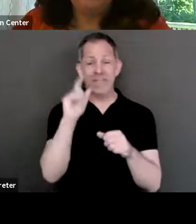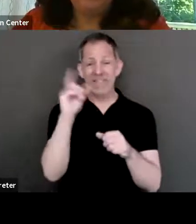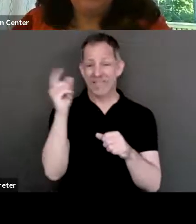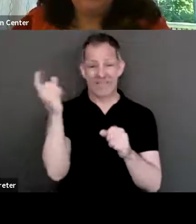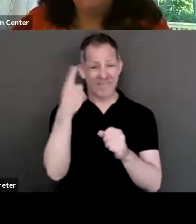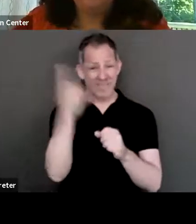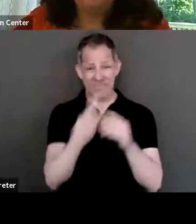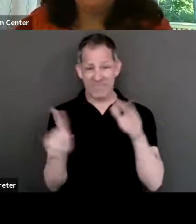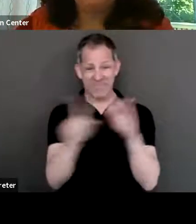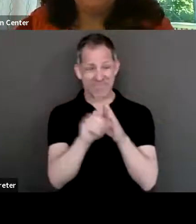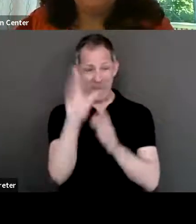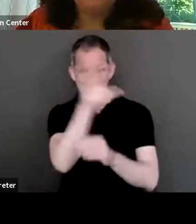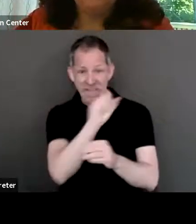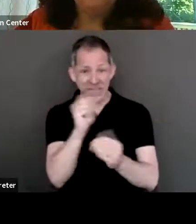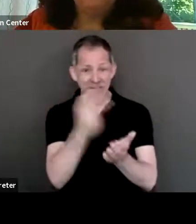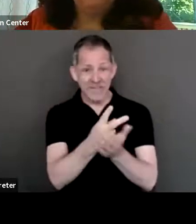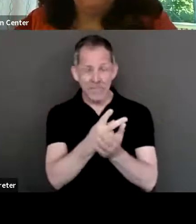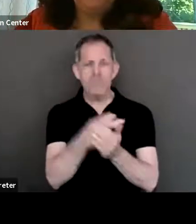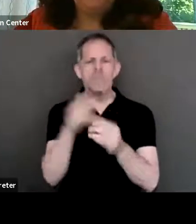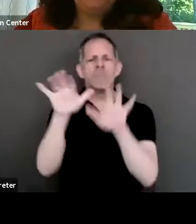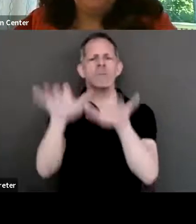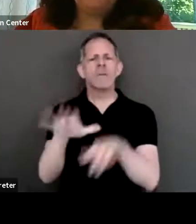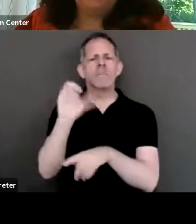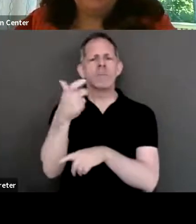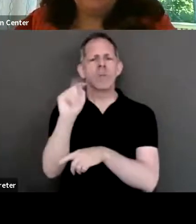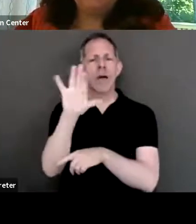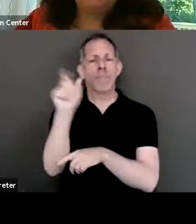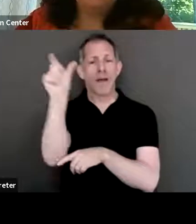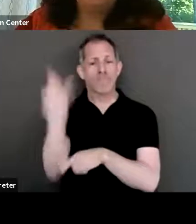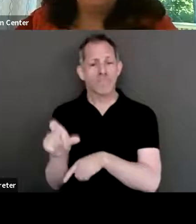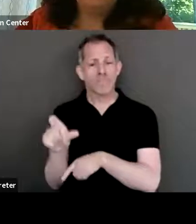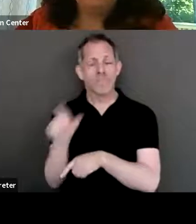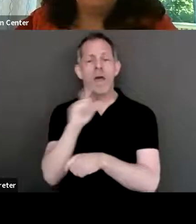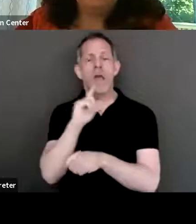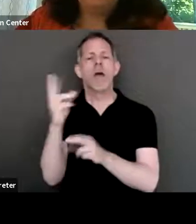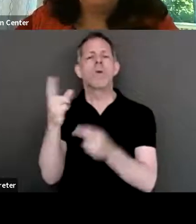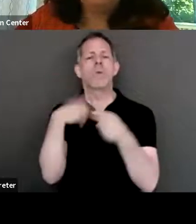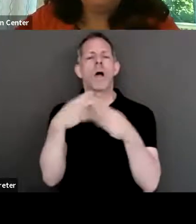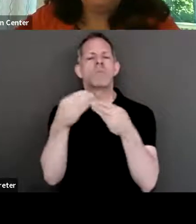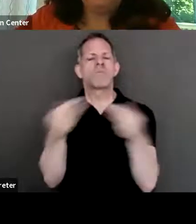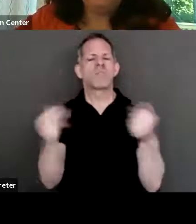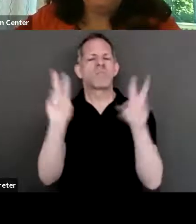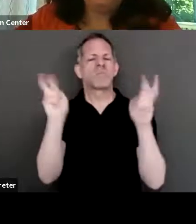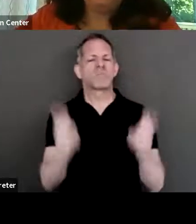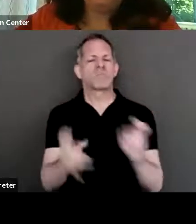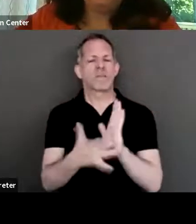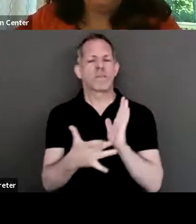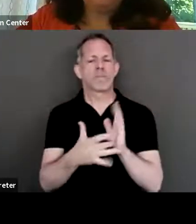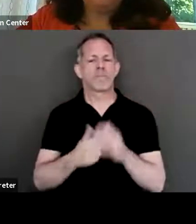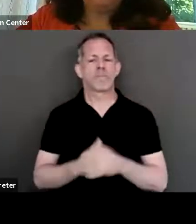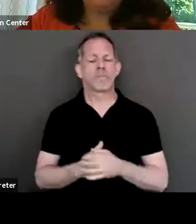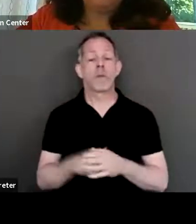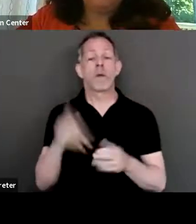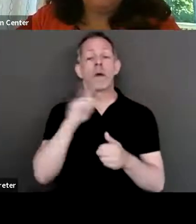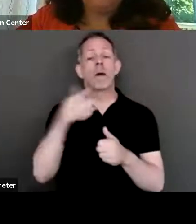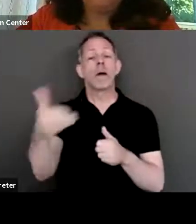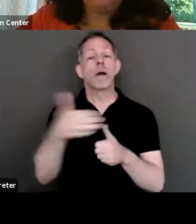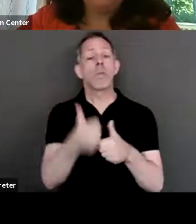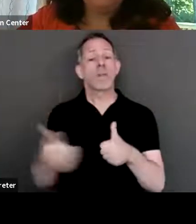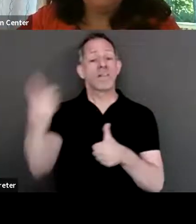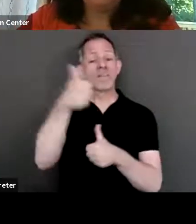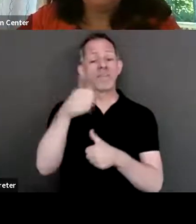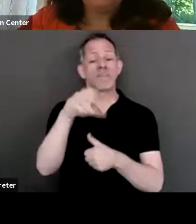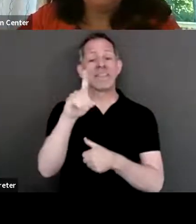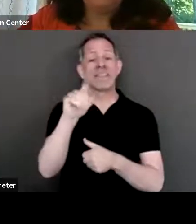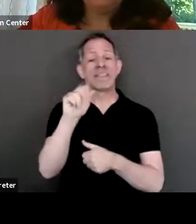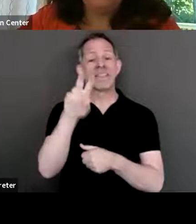Information Center and I will get that fixed. We're joined this morning by Snohomish County Executive Dave Summers, Snohomish Health District Health